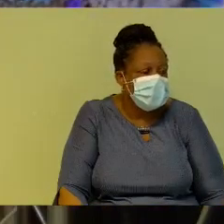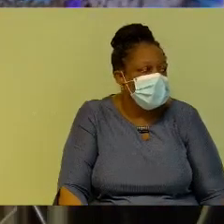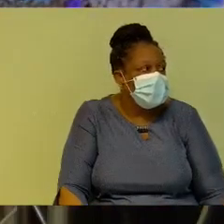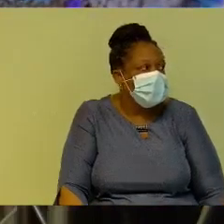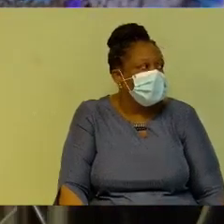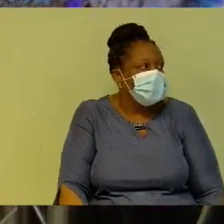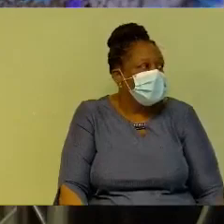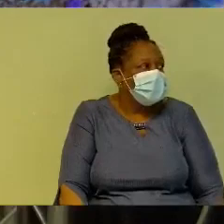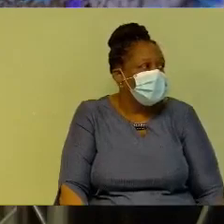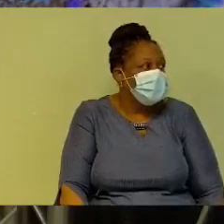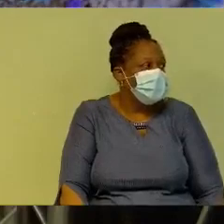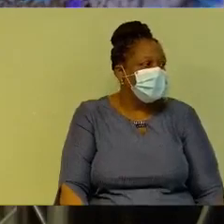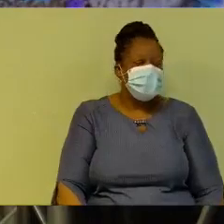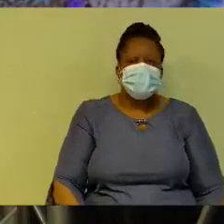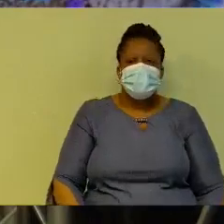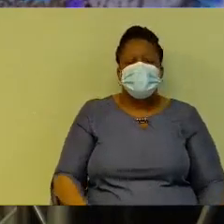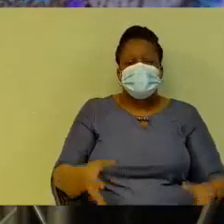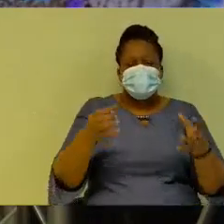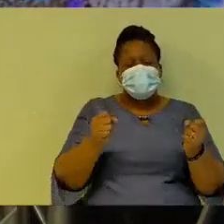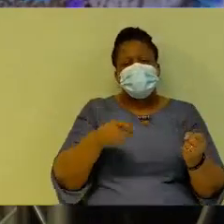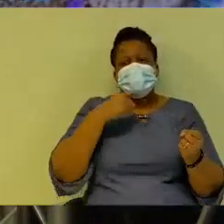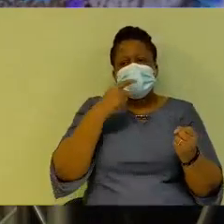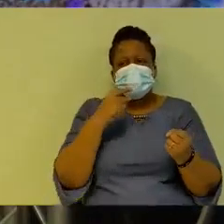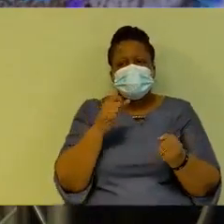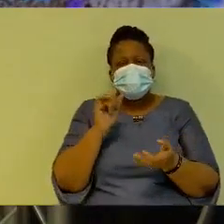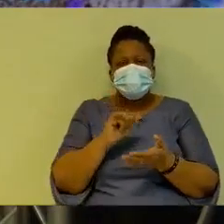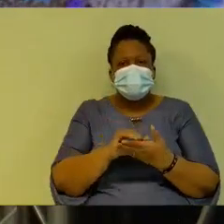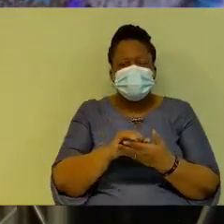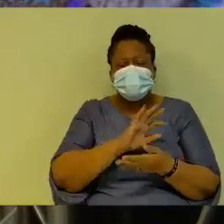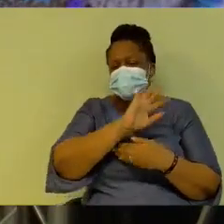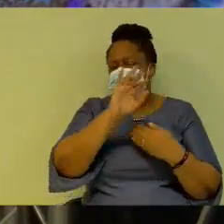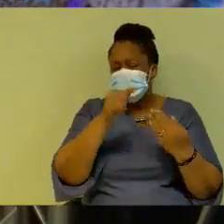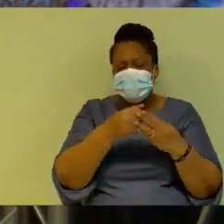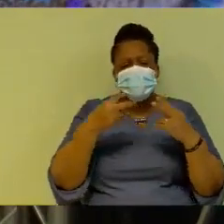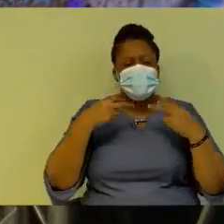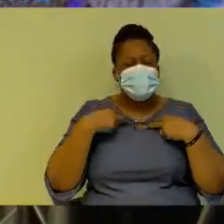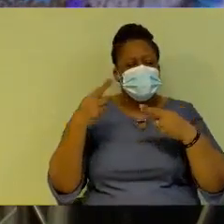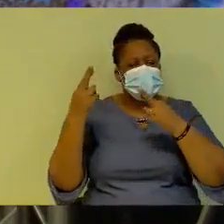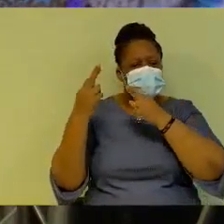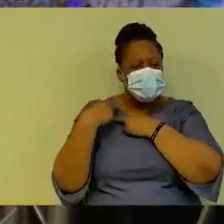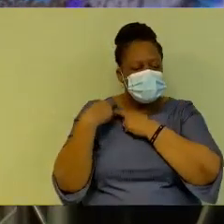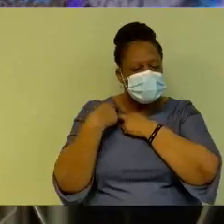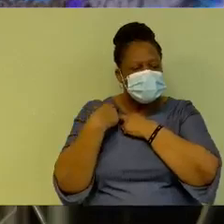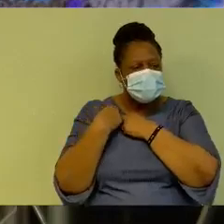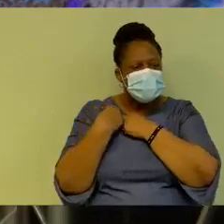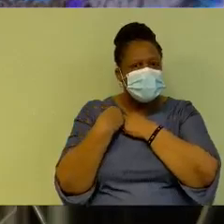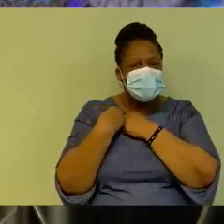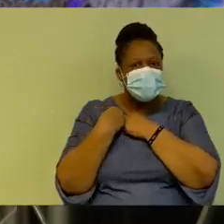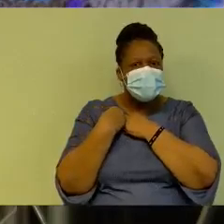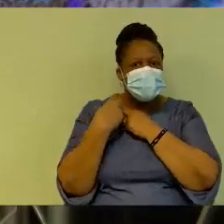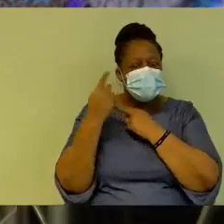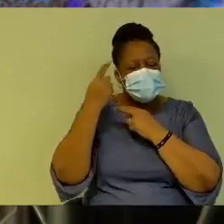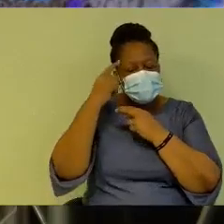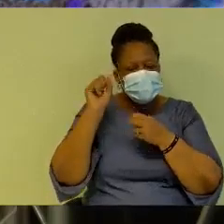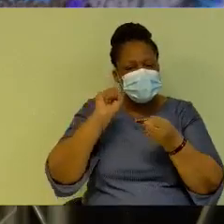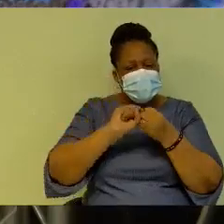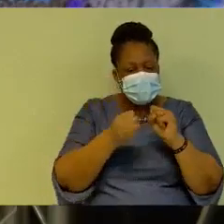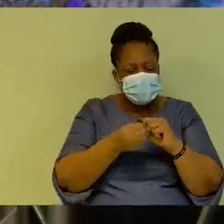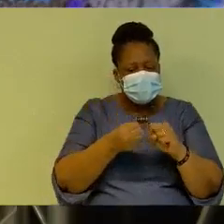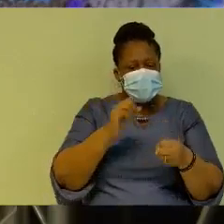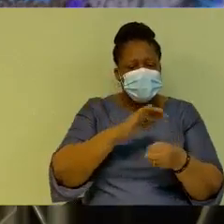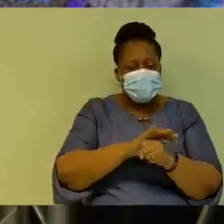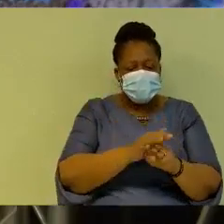I feel compelled to add that we all have a responsibility in terms of our fighting this